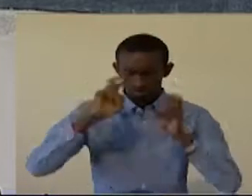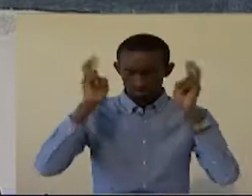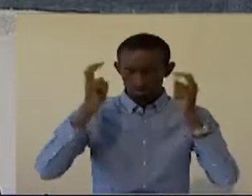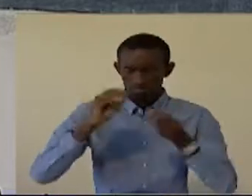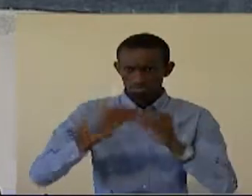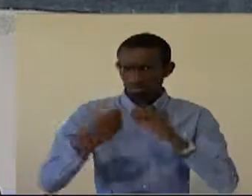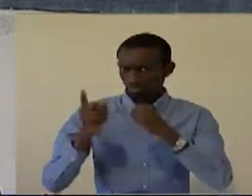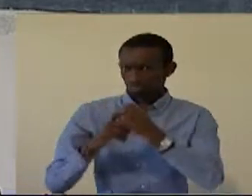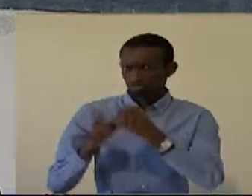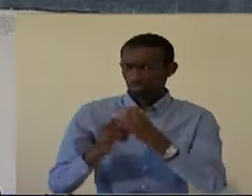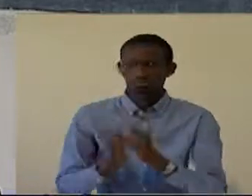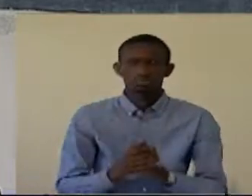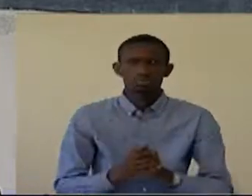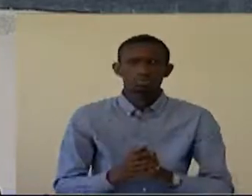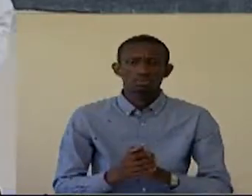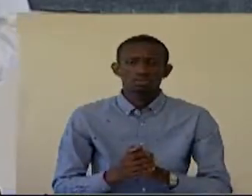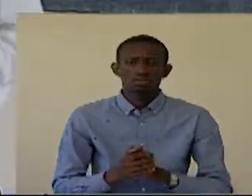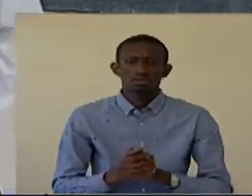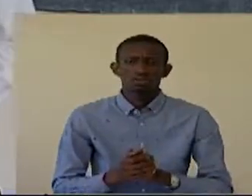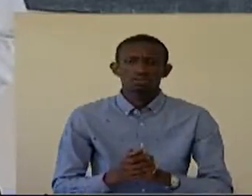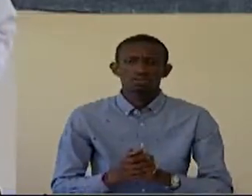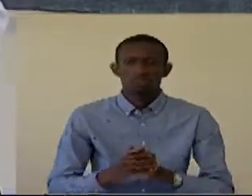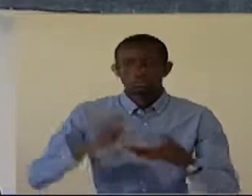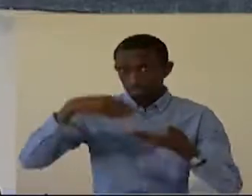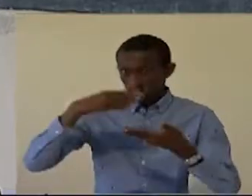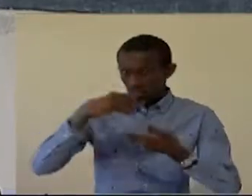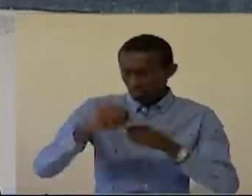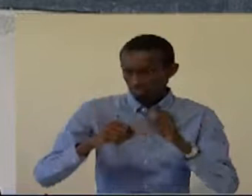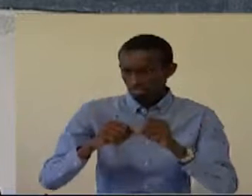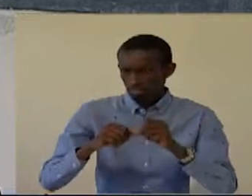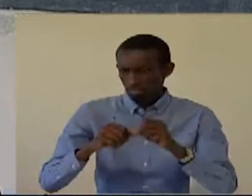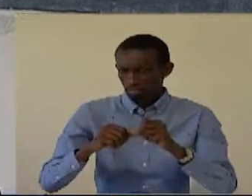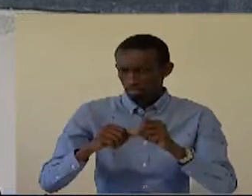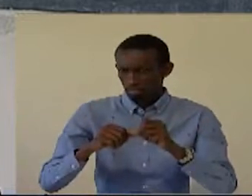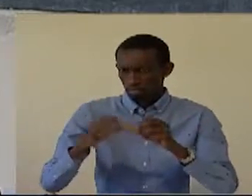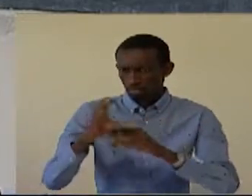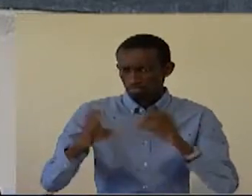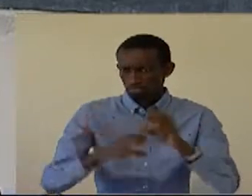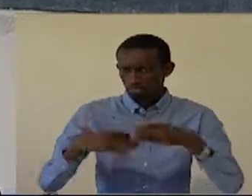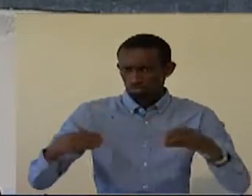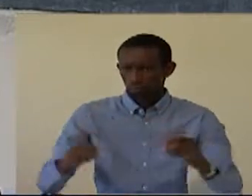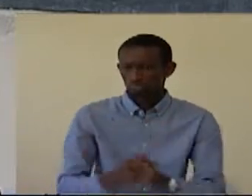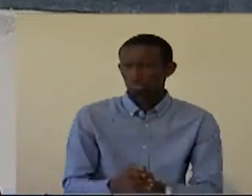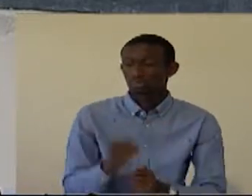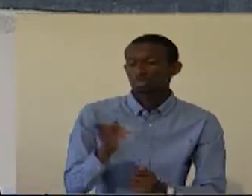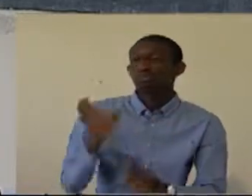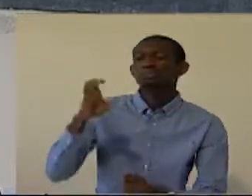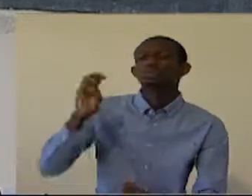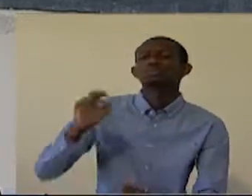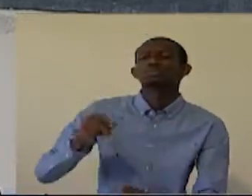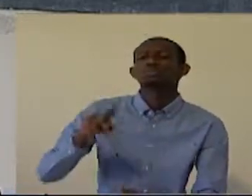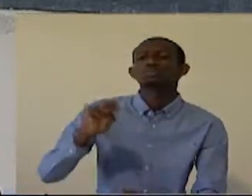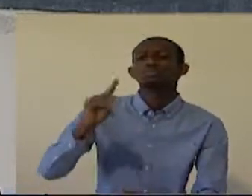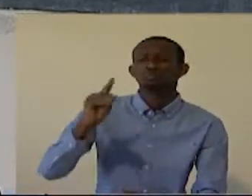compounds, with the second part of chemical properties of these compounds. When we say the